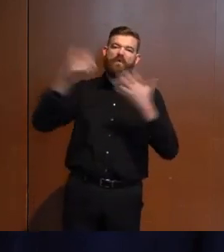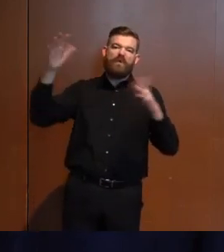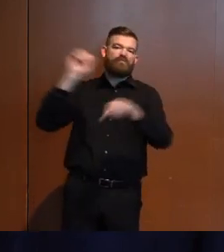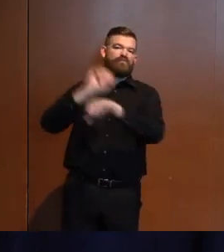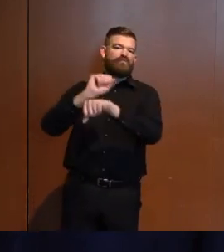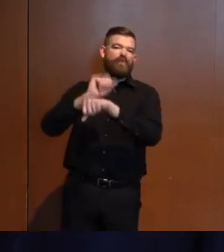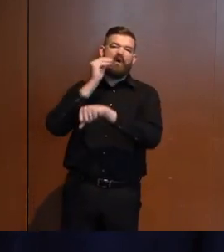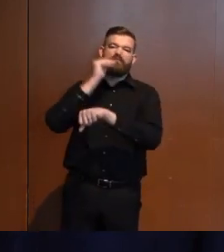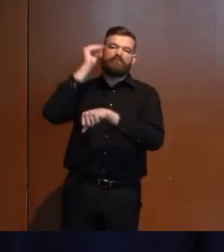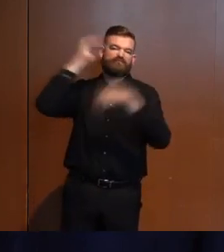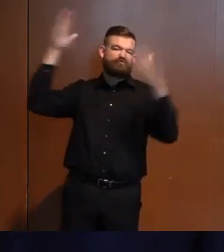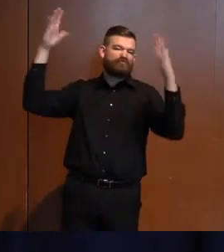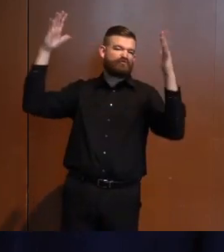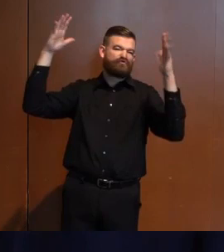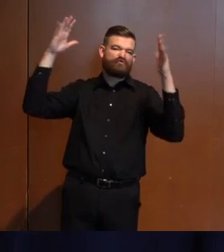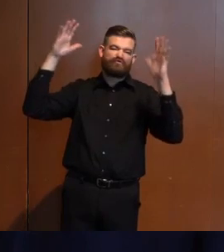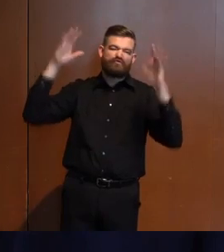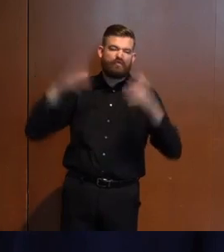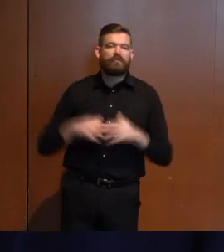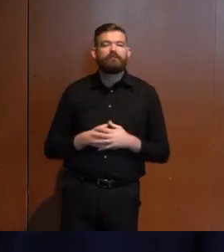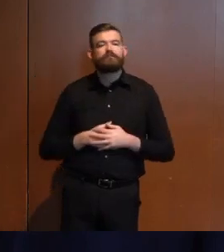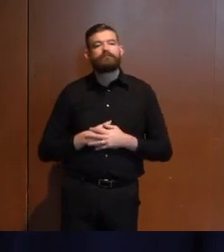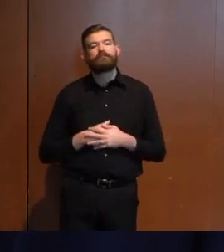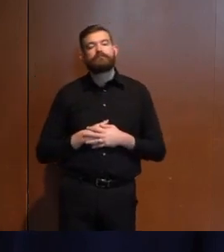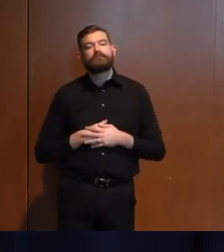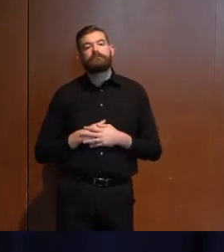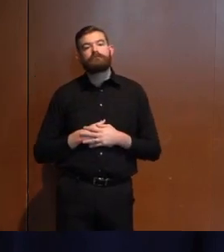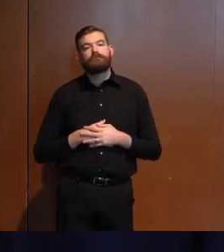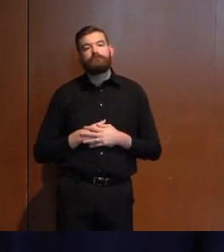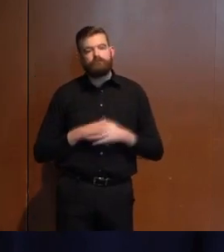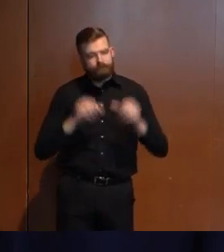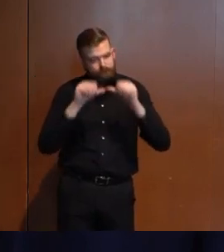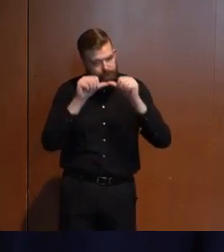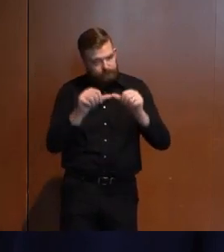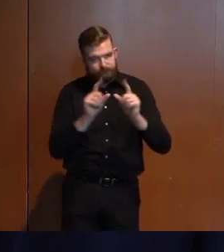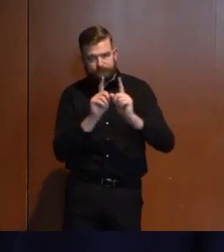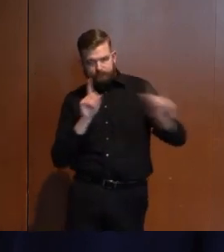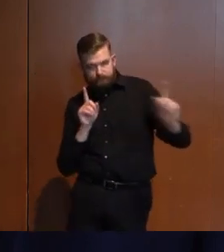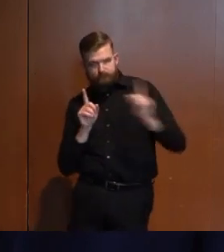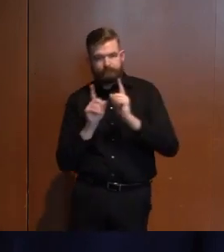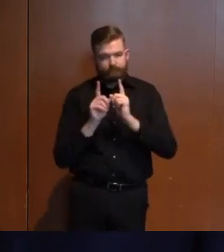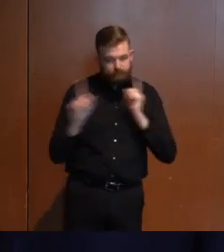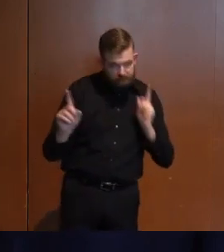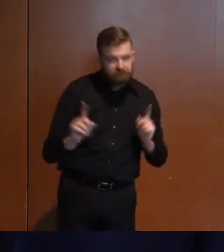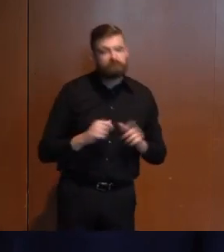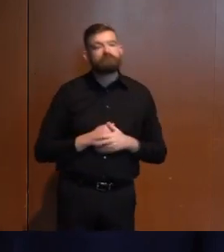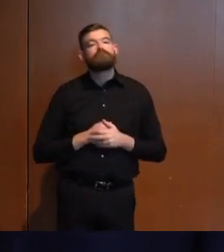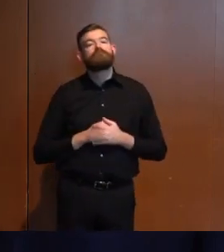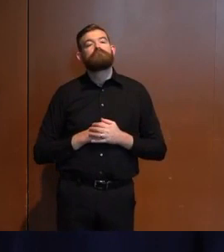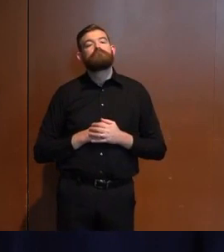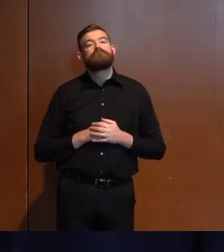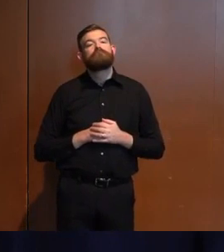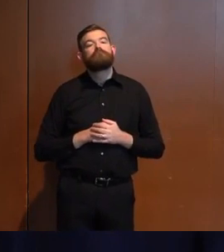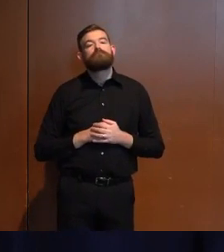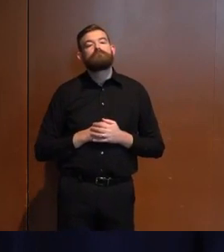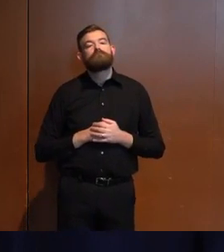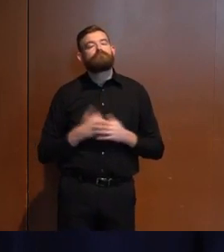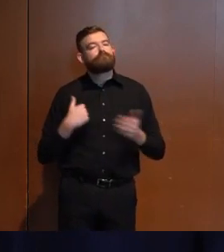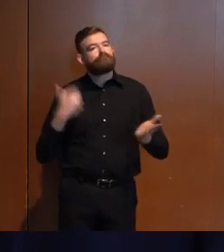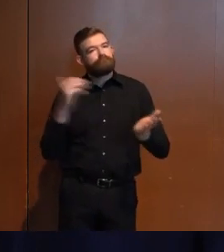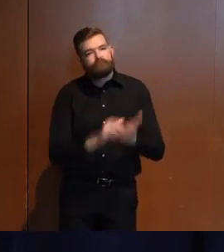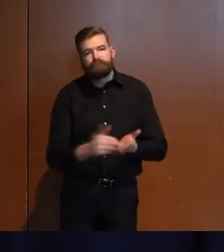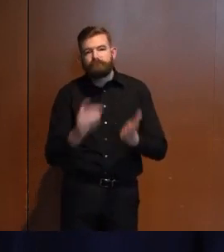that the maintenance of the social distancing and the message that we've been giving out, if you don't feel well, if